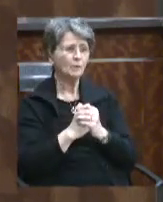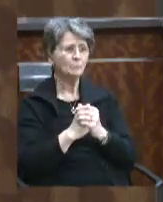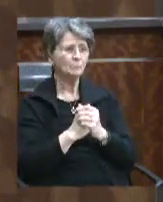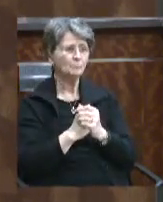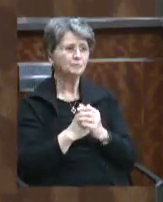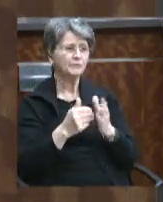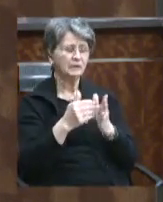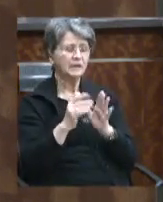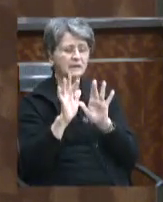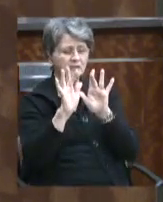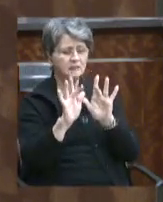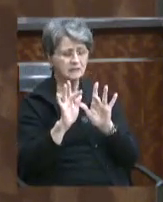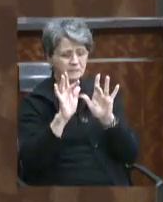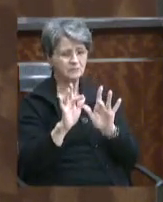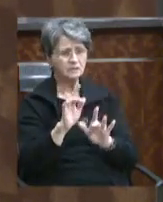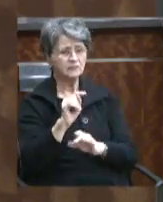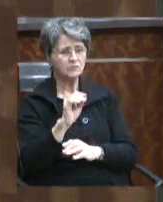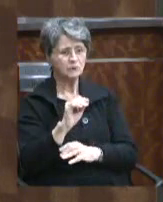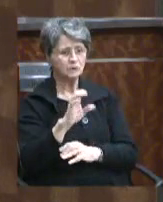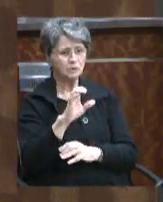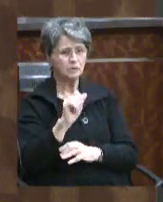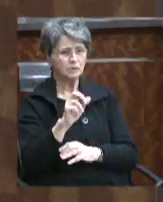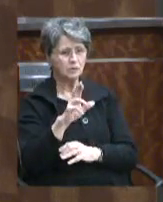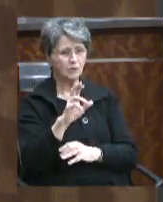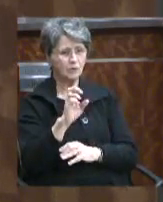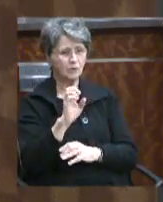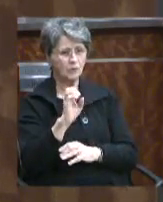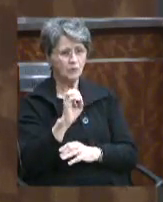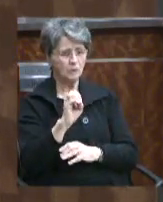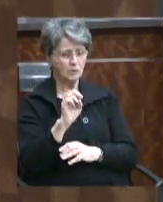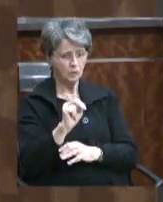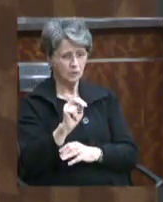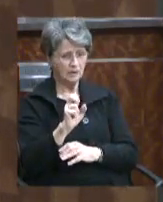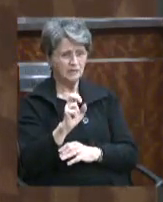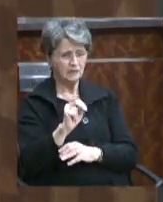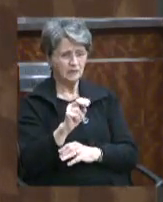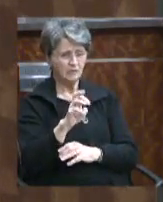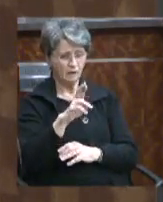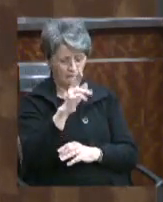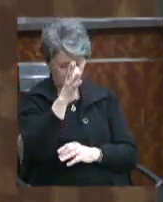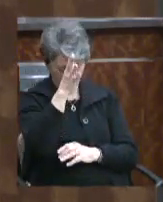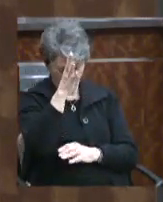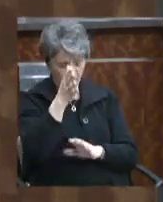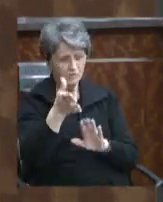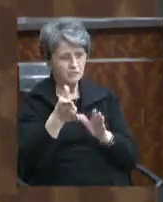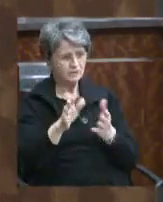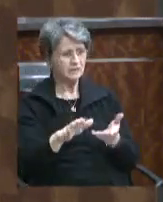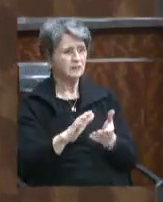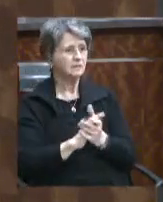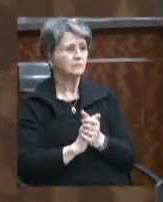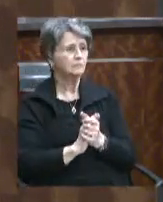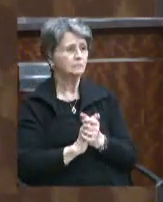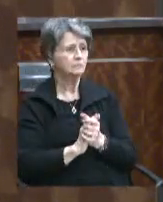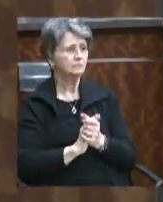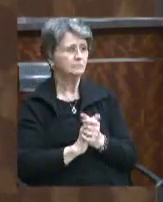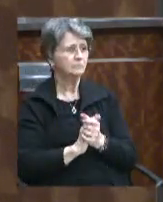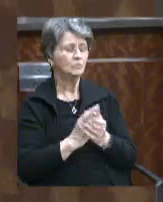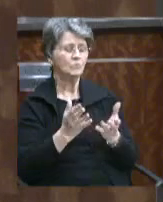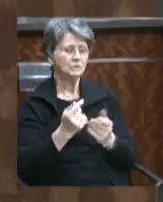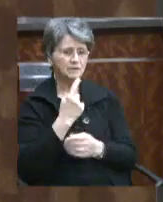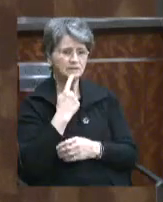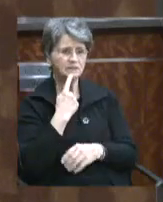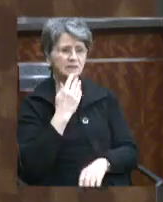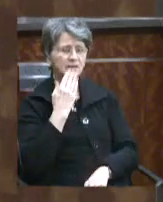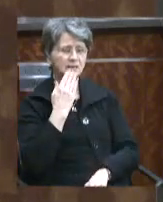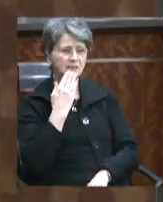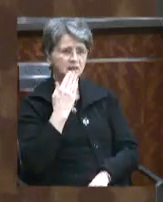Again, condolences to Corrine on the passing of her father. I'd like to give thanks to all who offered